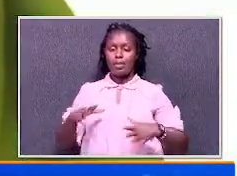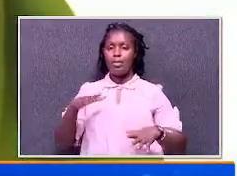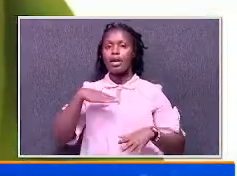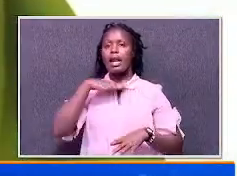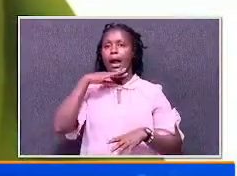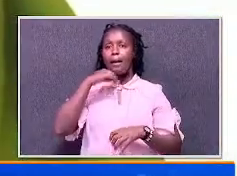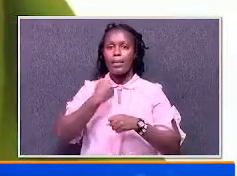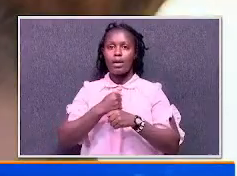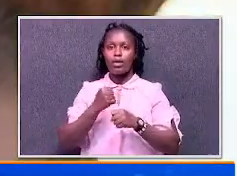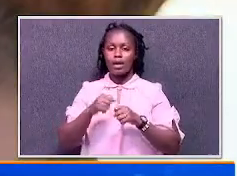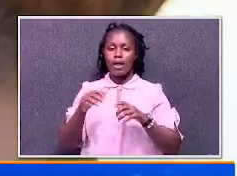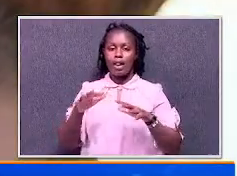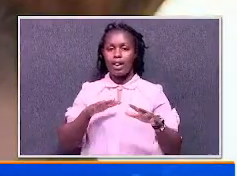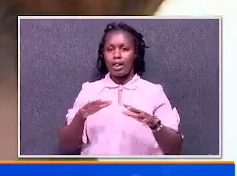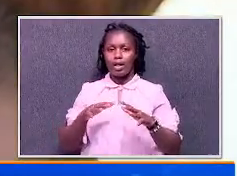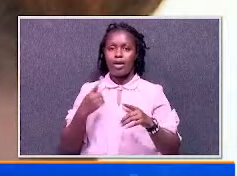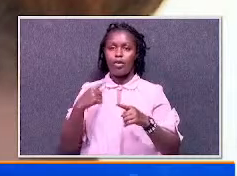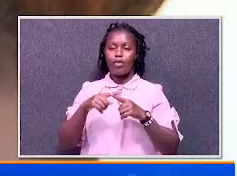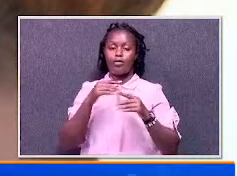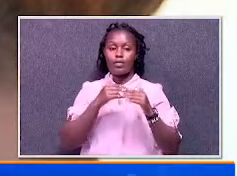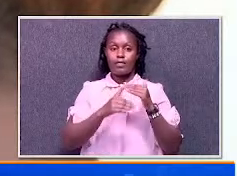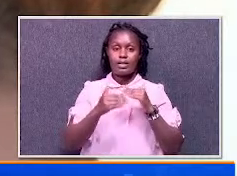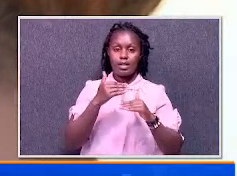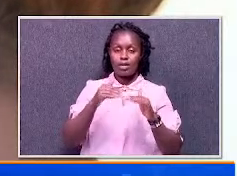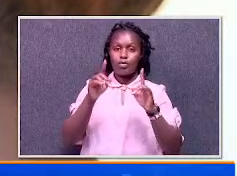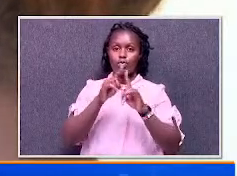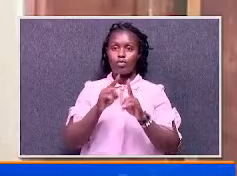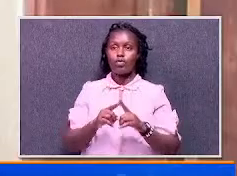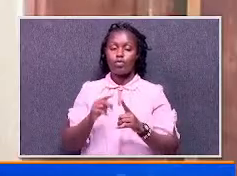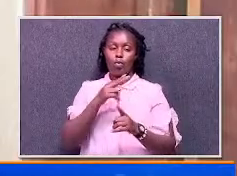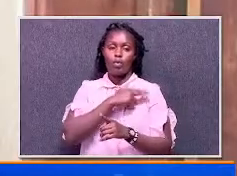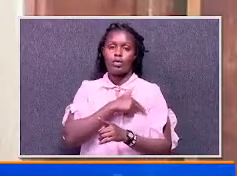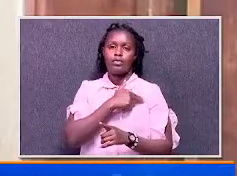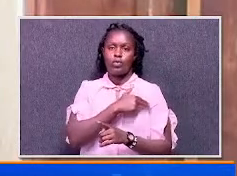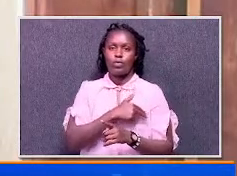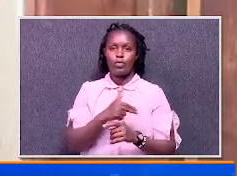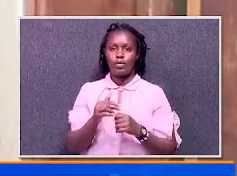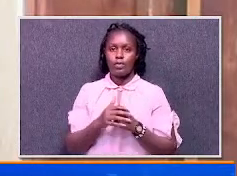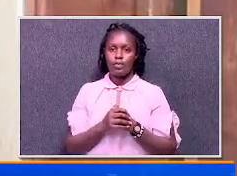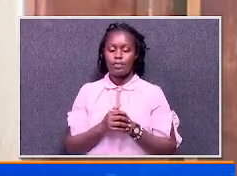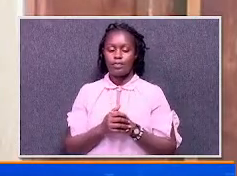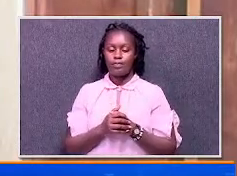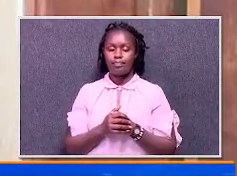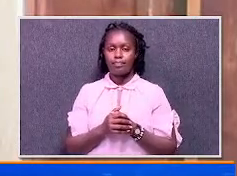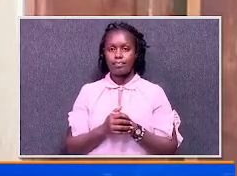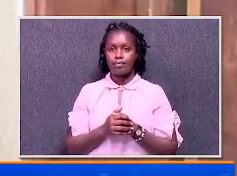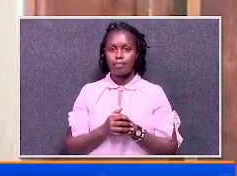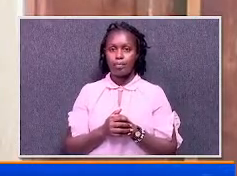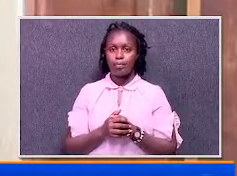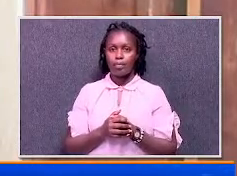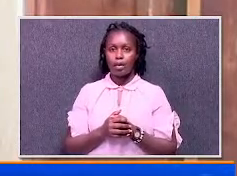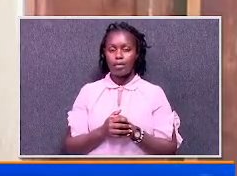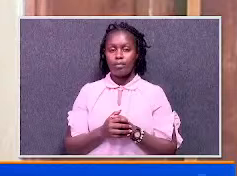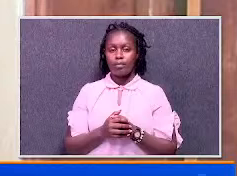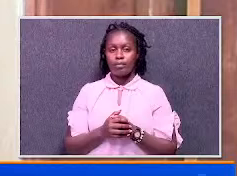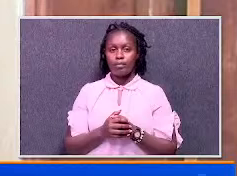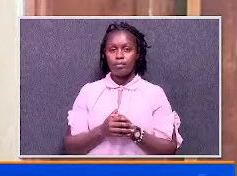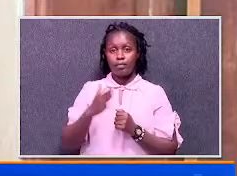the destruction of critical infrastructure, among them hospitals. Kujua kama huyu